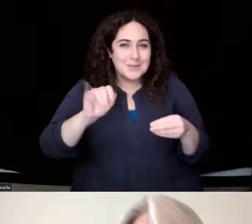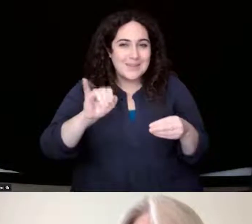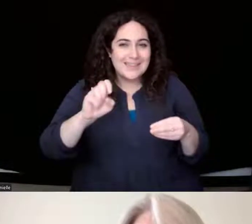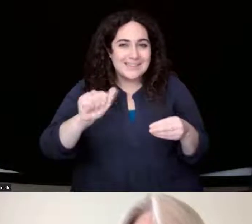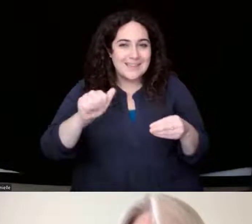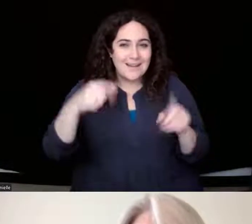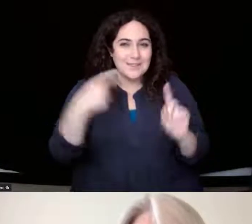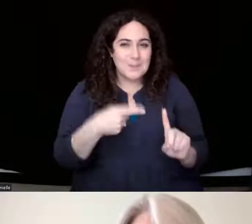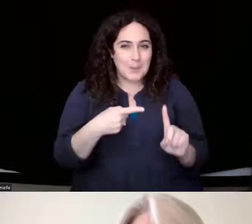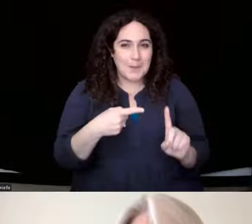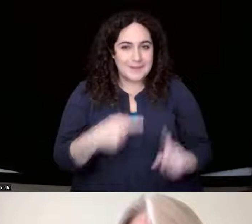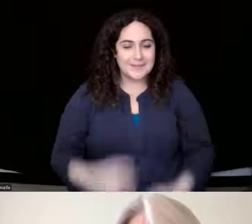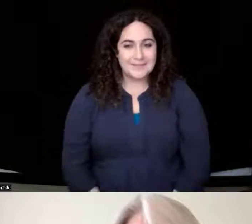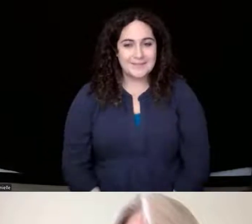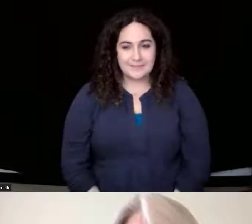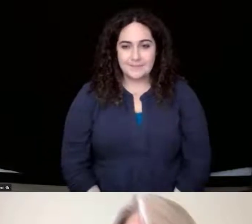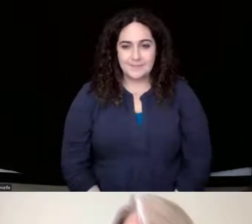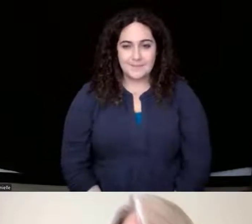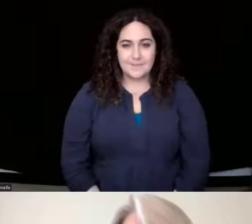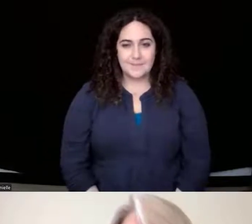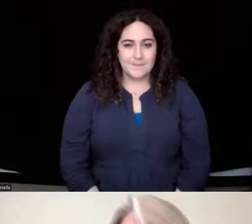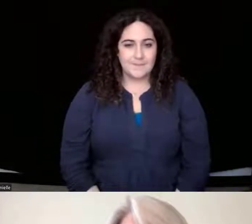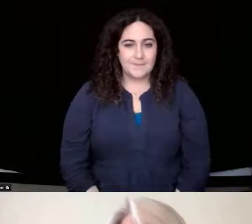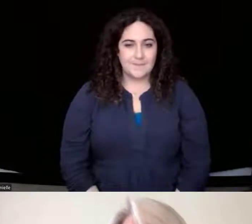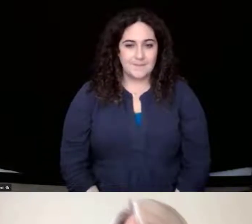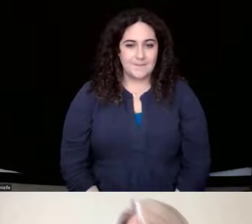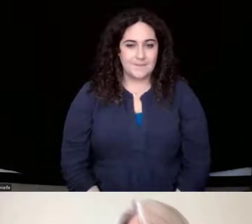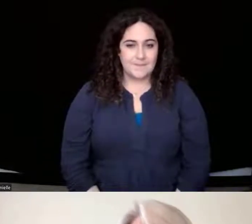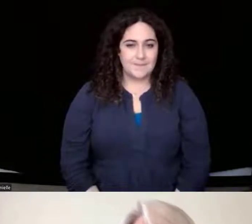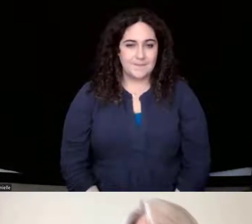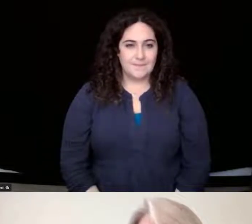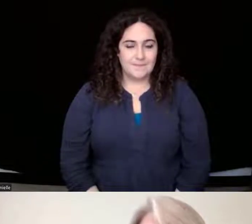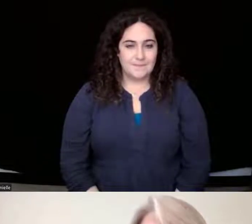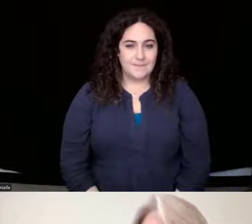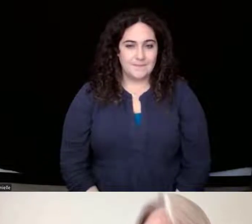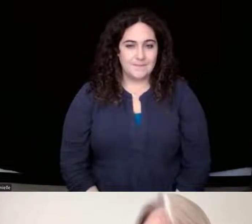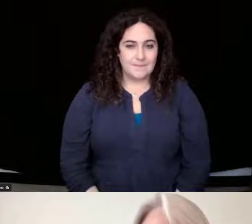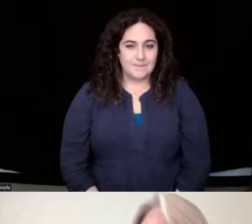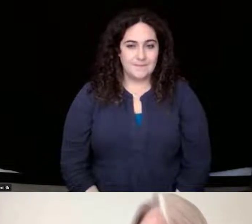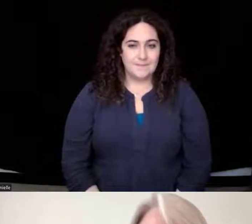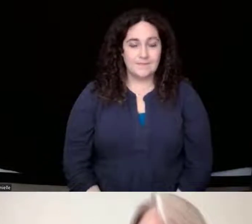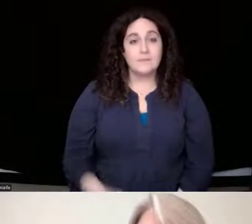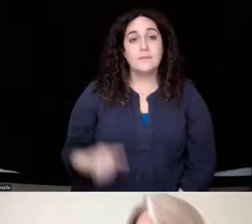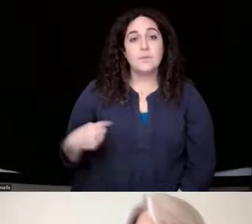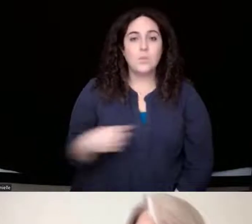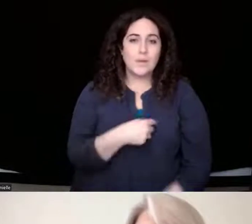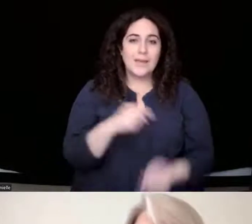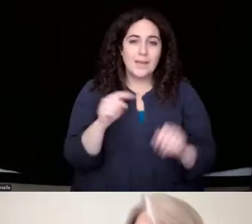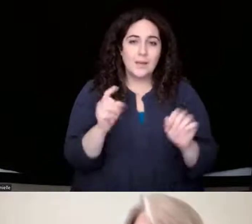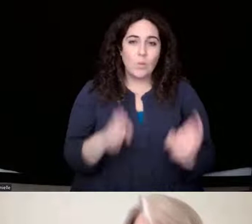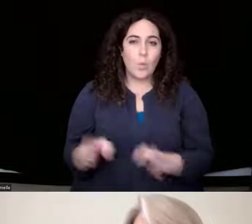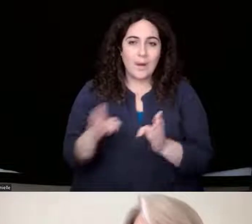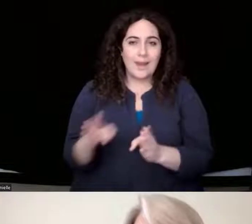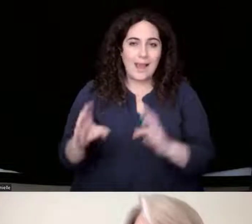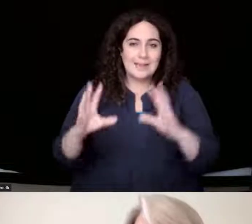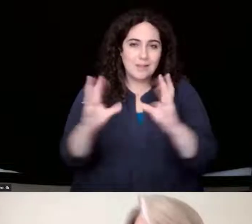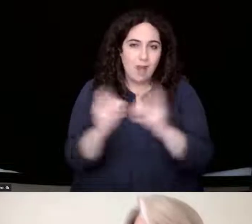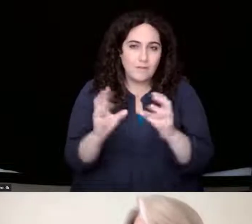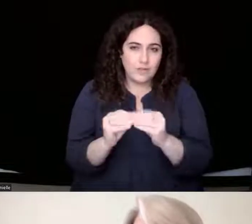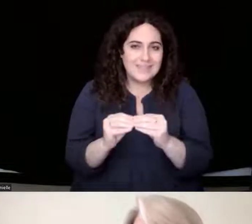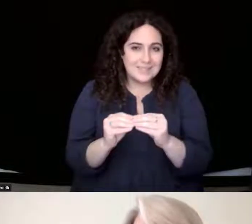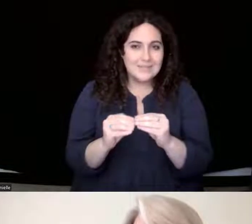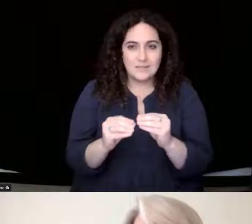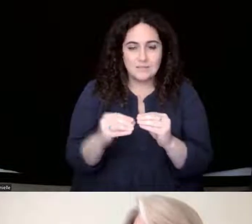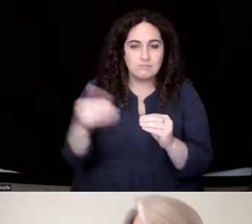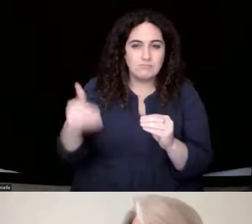reiterate that in our conferences that we organize, like the CHI conference, for instance, we